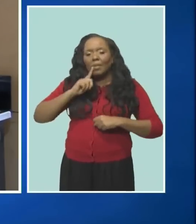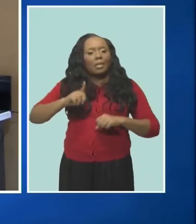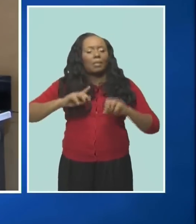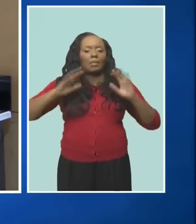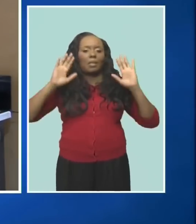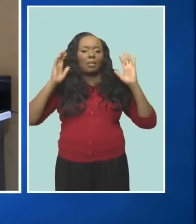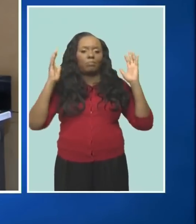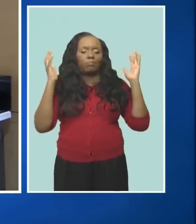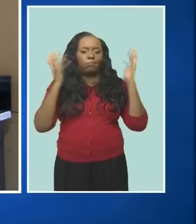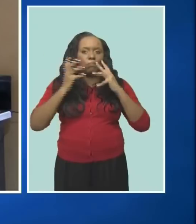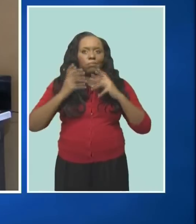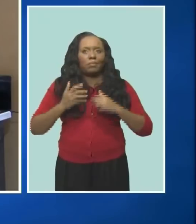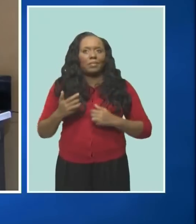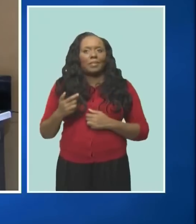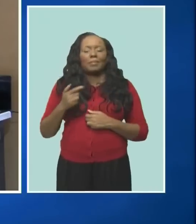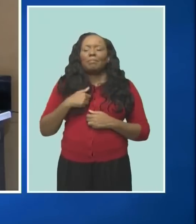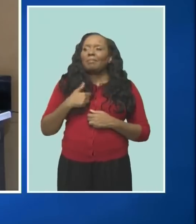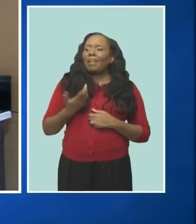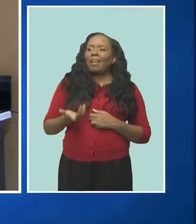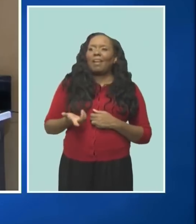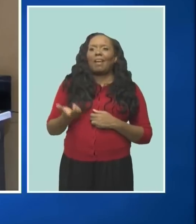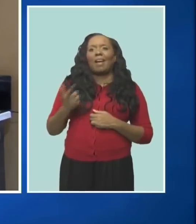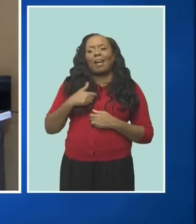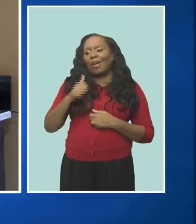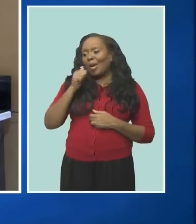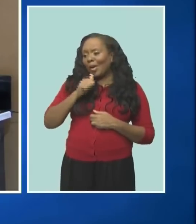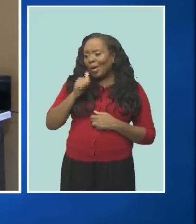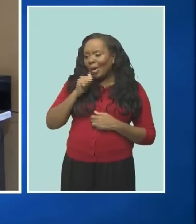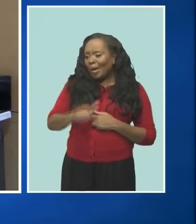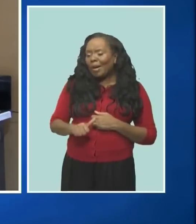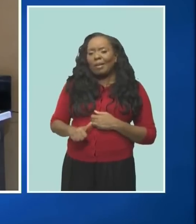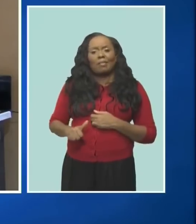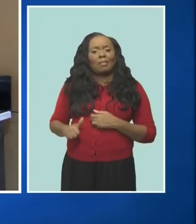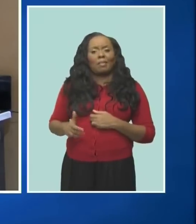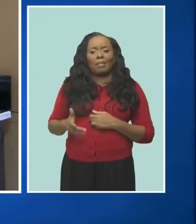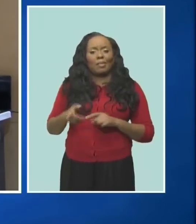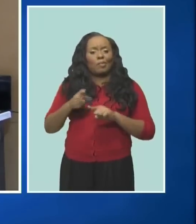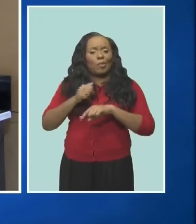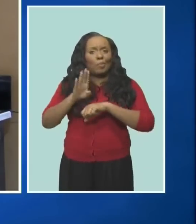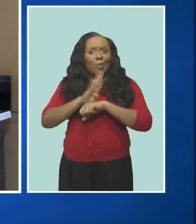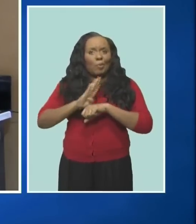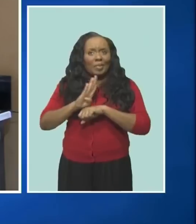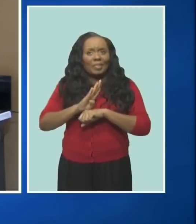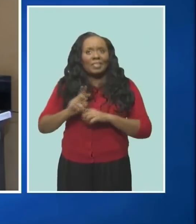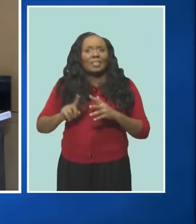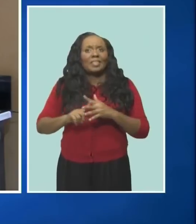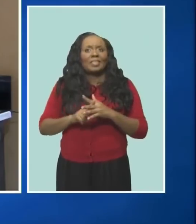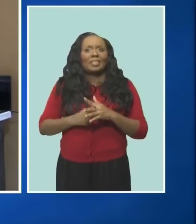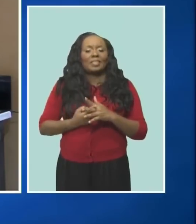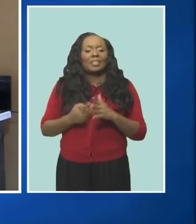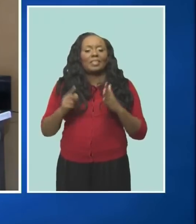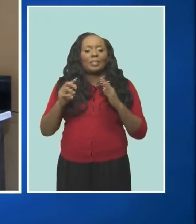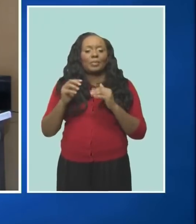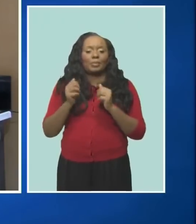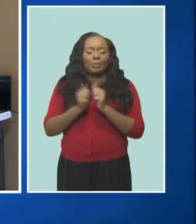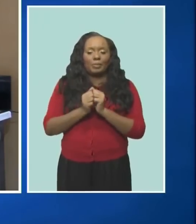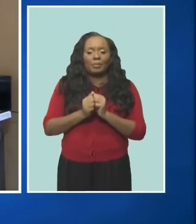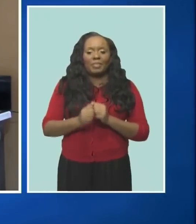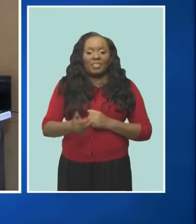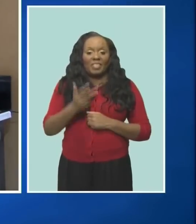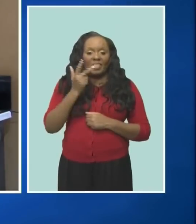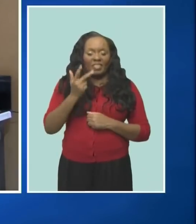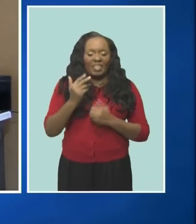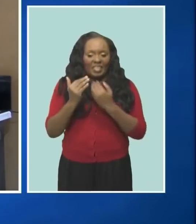amazing, that a little girl who came from Barbados just started off, remember, with 3 flying fish cutters, and